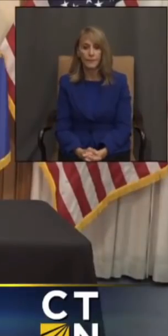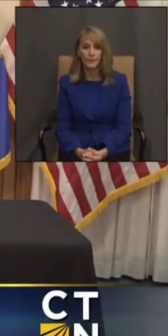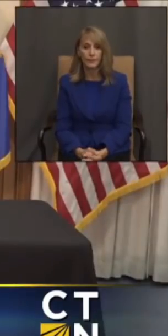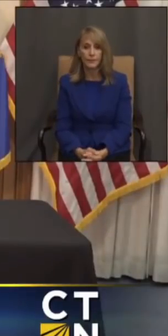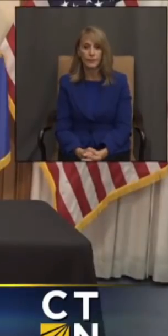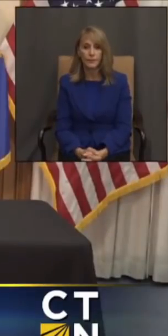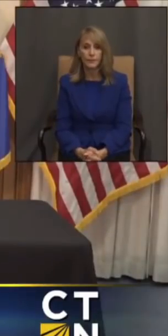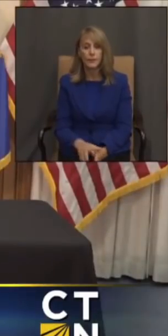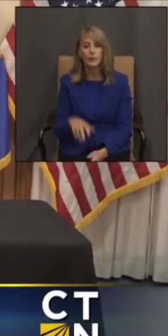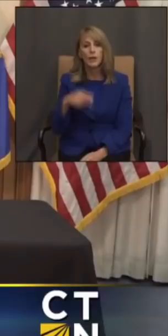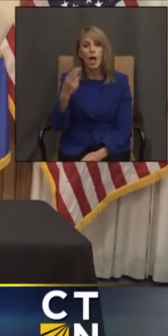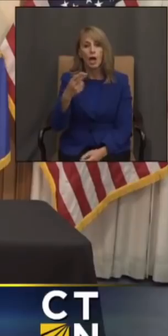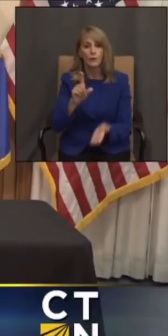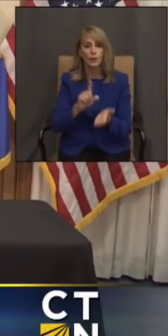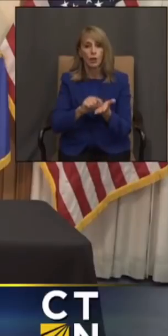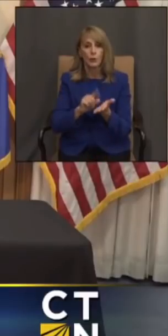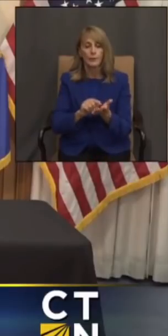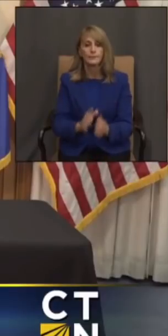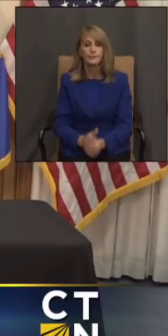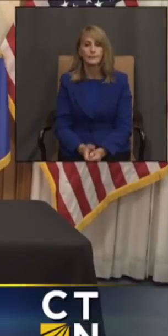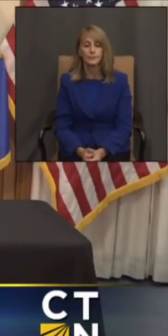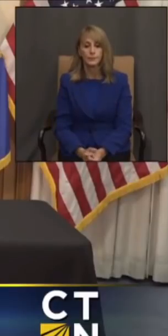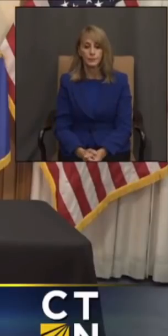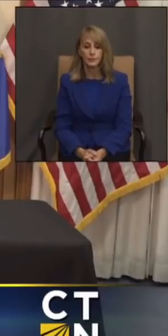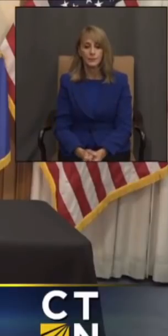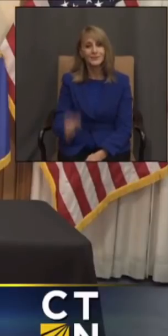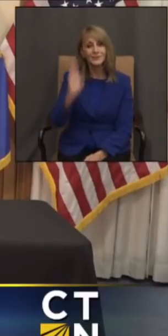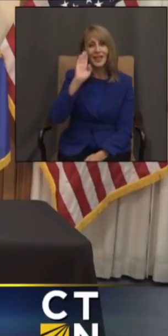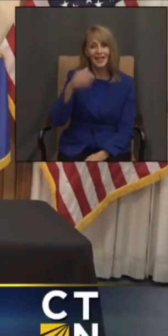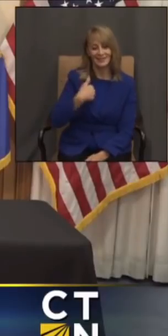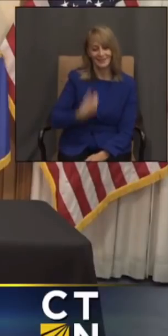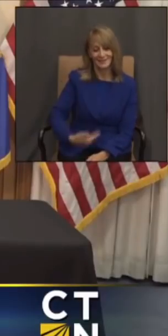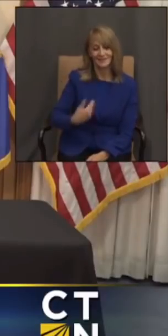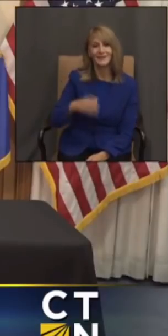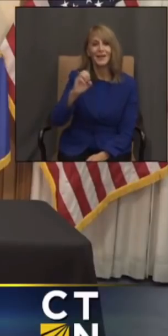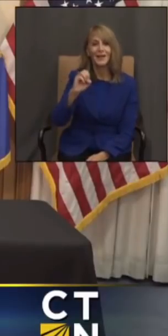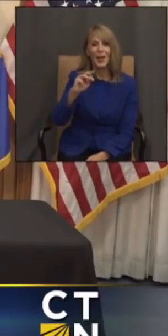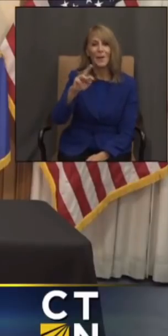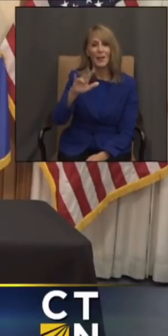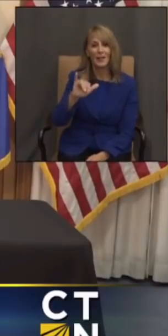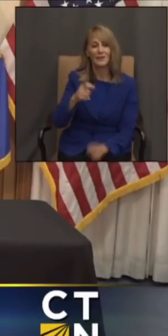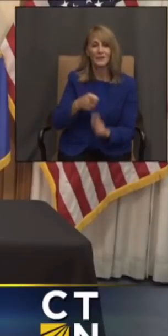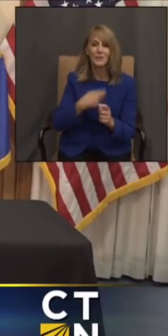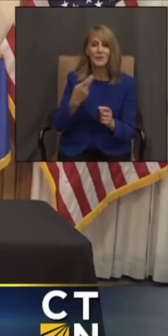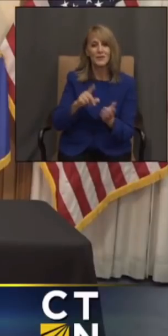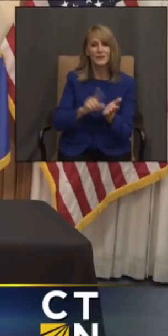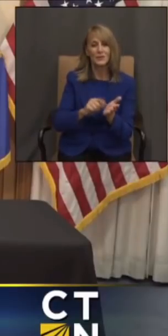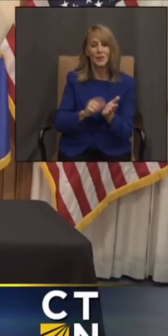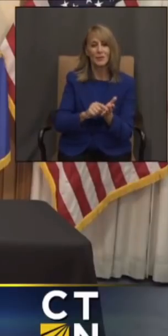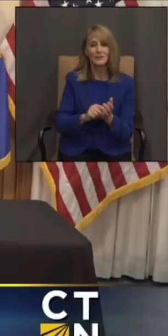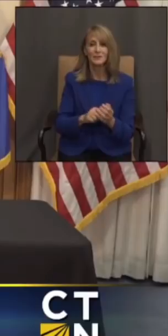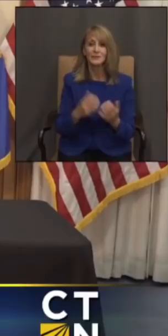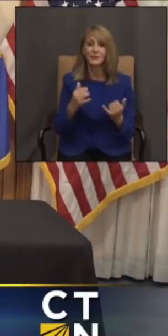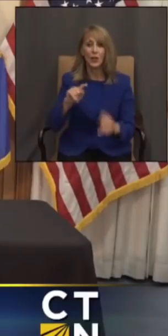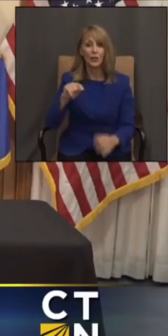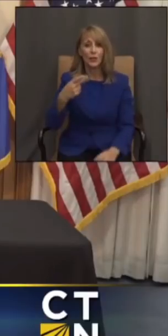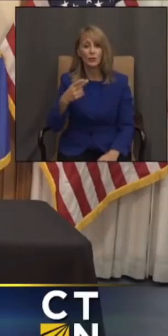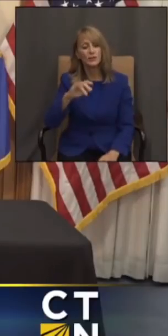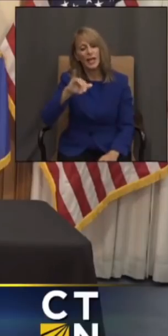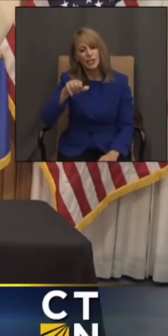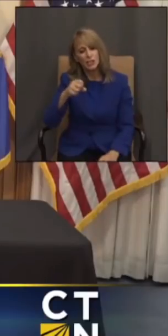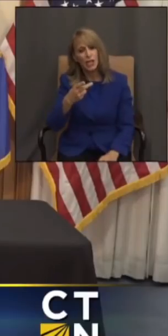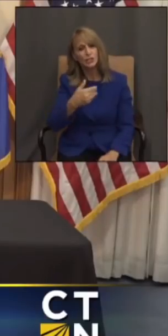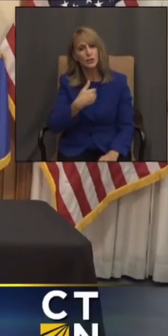The Hartford Current. Hey everybody, this is Emily from The Current. First thing, because it is Thursday, Josh, do you have